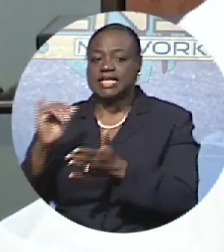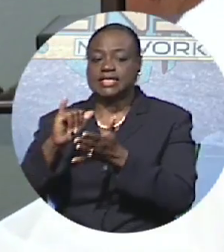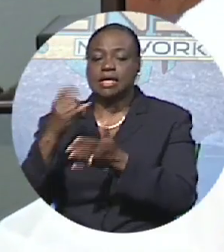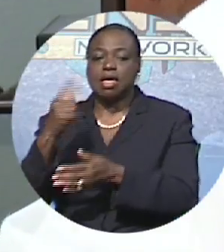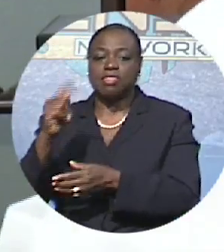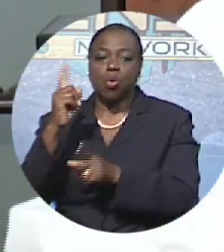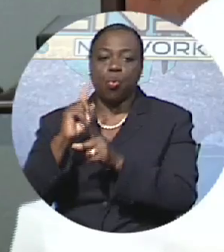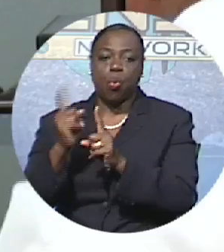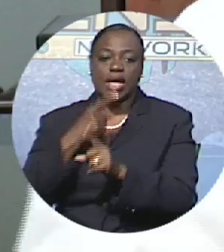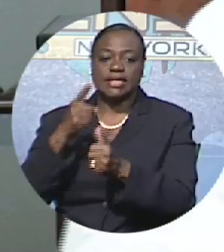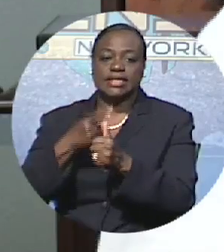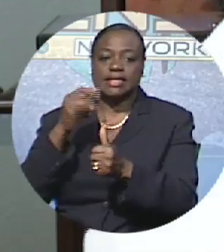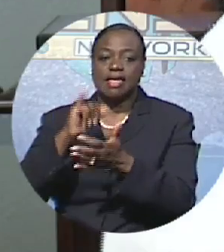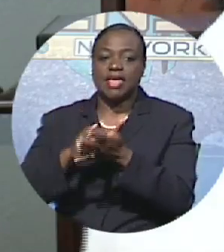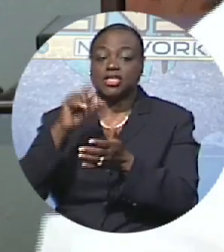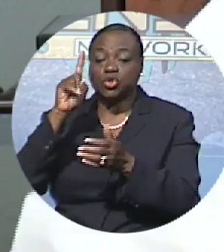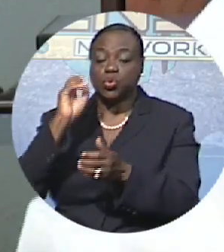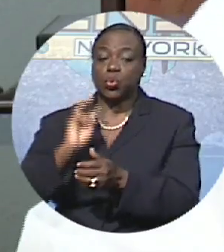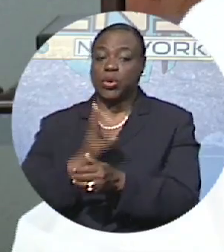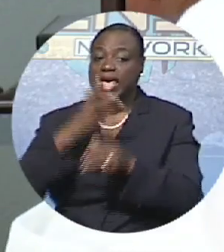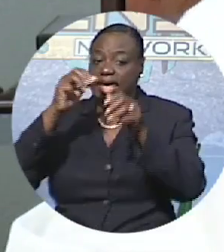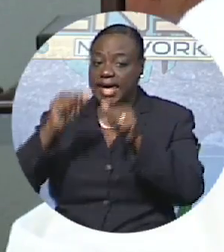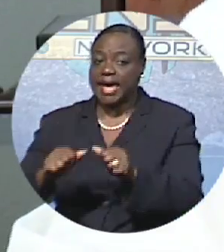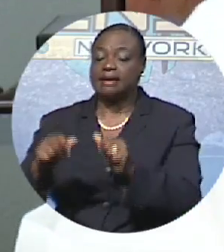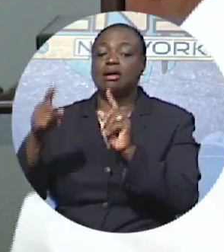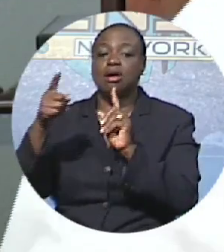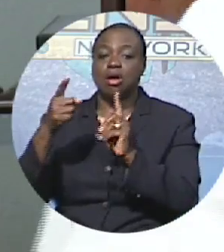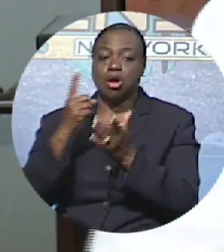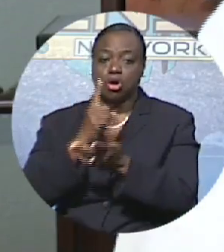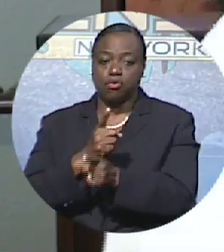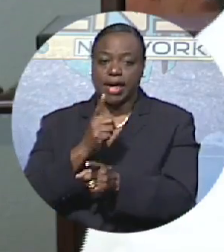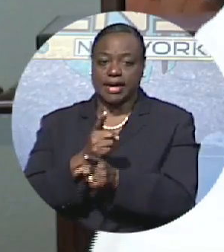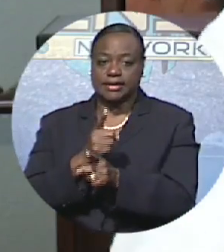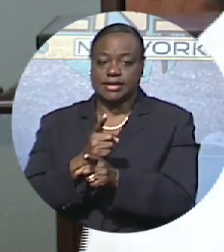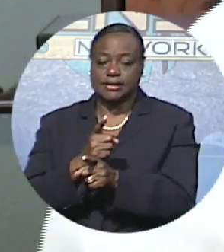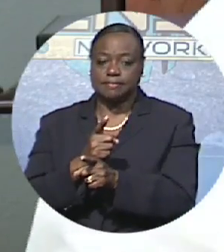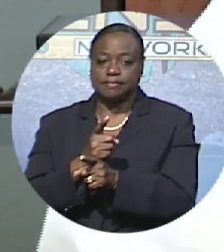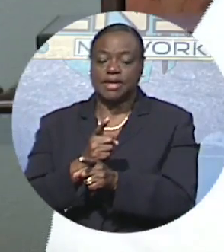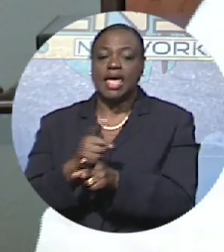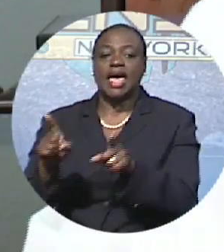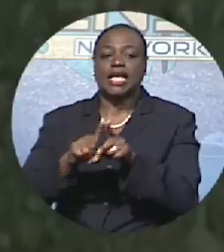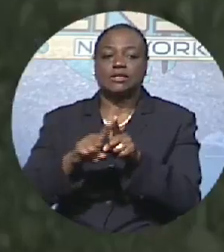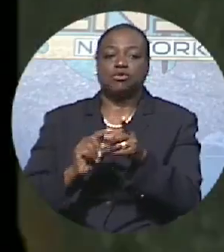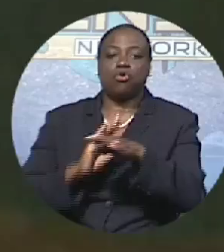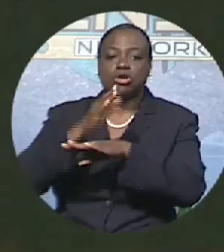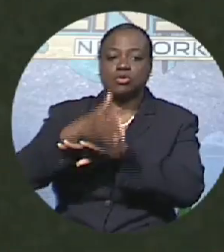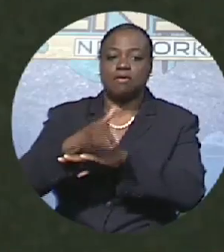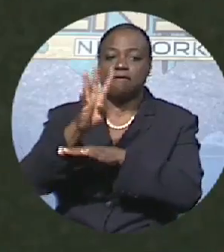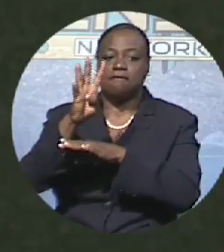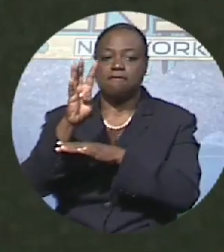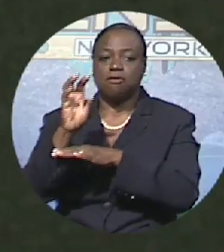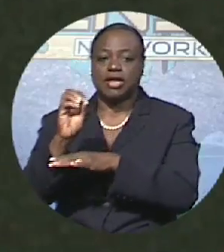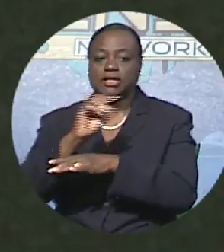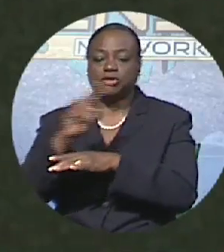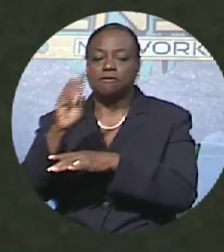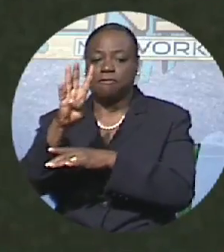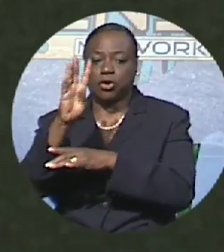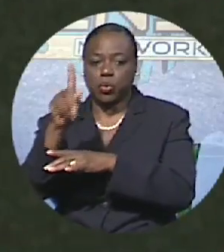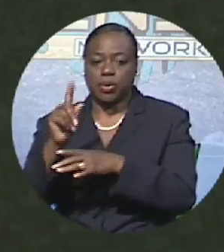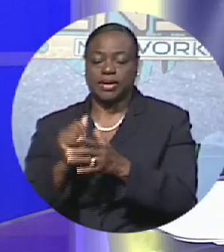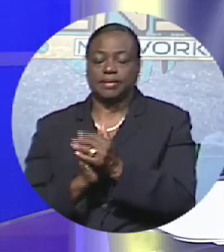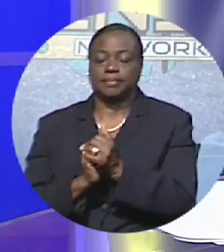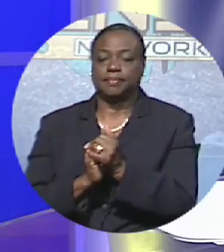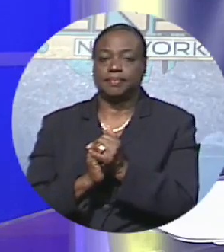moving forward as we go into a new frontier, as we cross 40 into 41. Andrew Knowles, ZNS Network